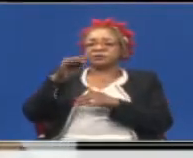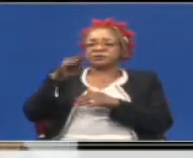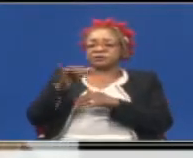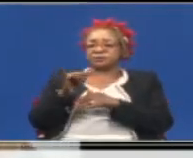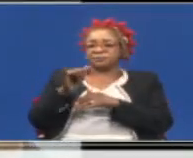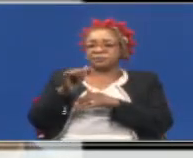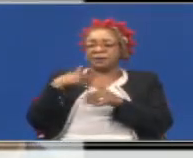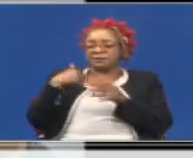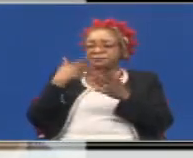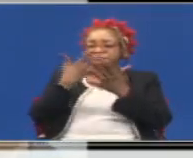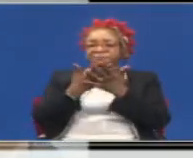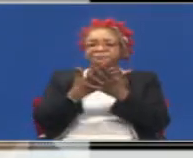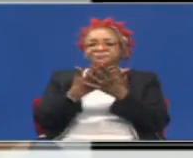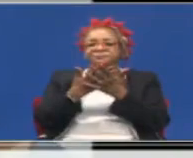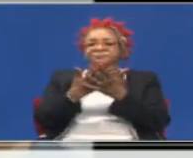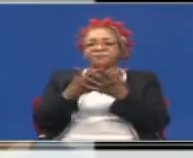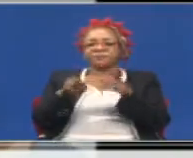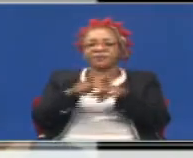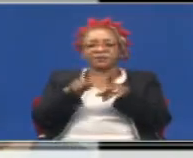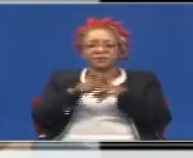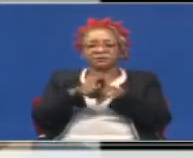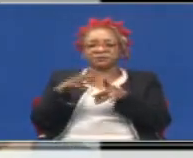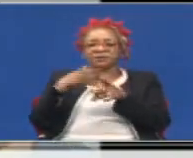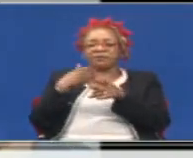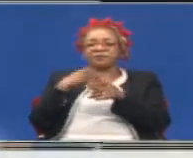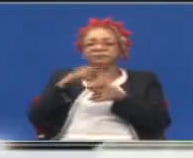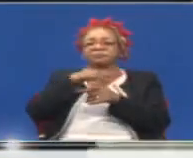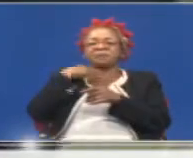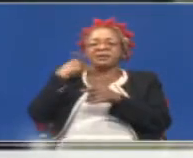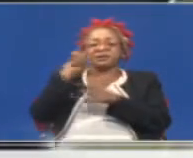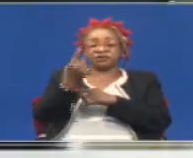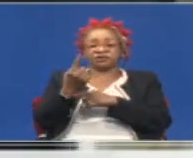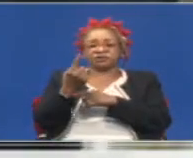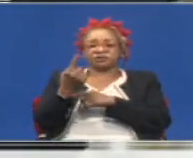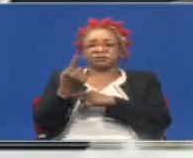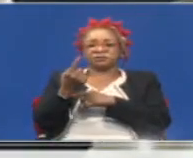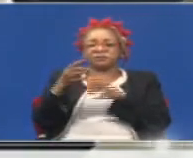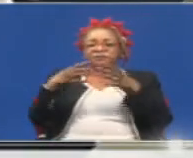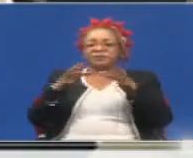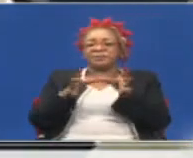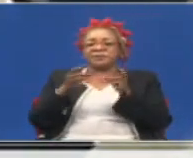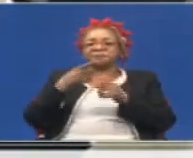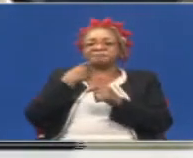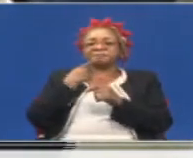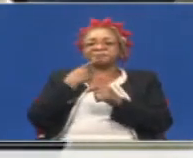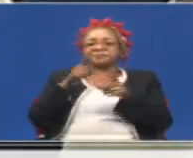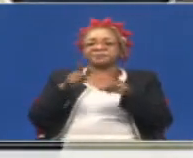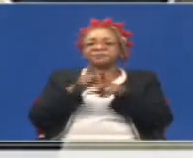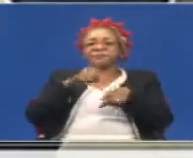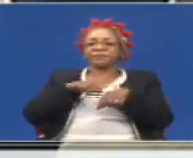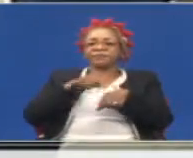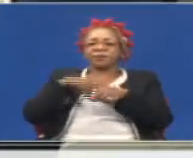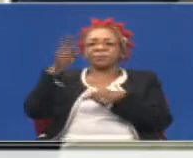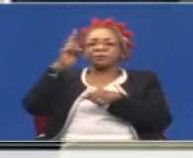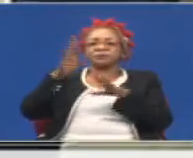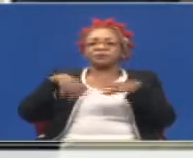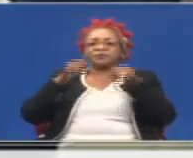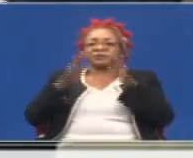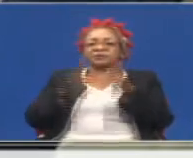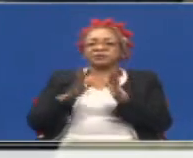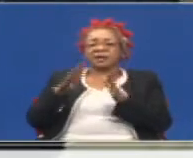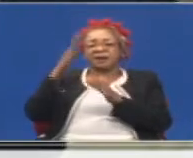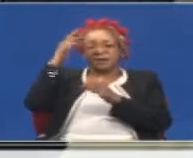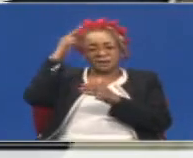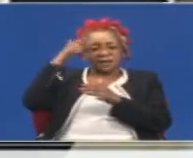Office have been indicted on one count of second-degree murder each. The family laments that even when the police officers realized Otieno was dead,